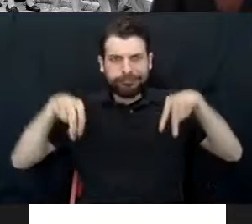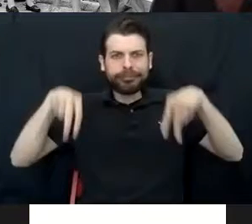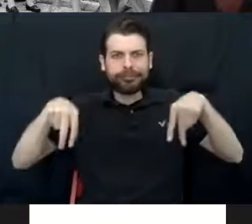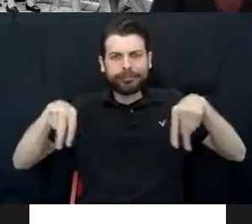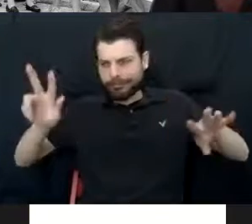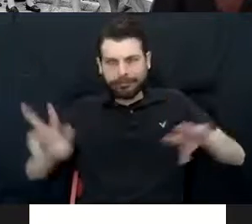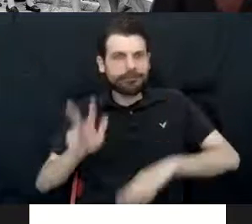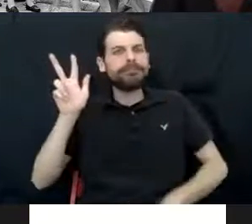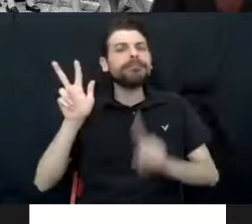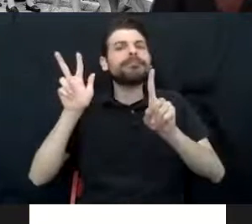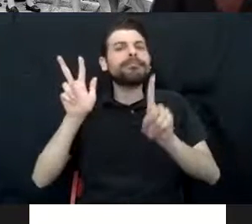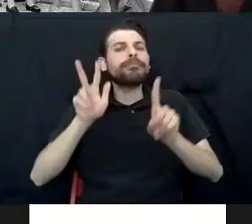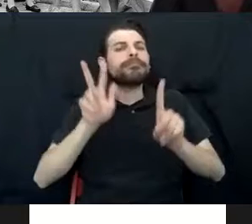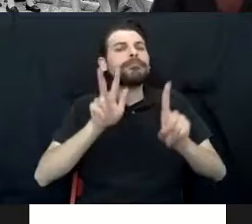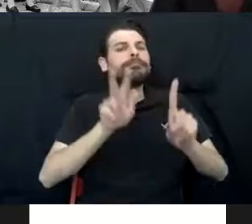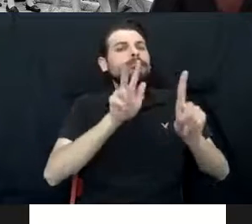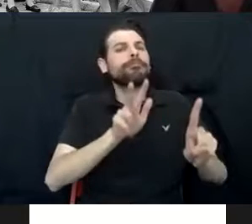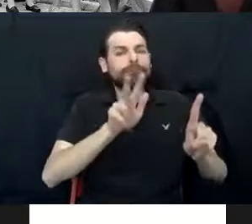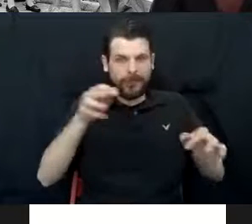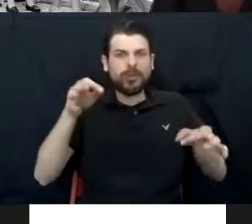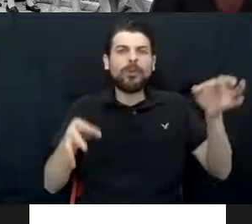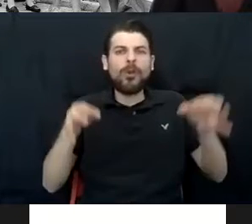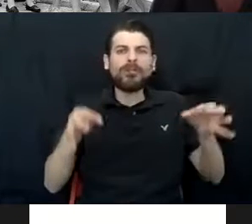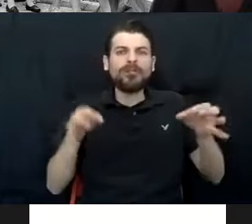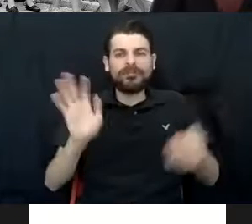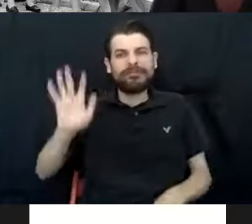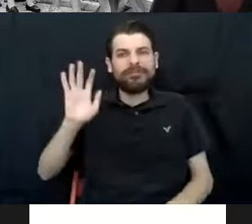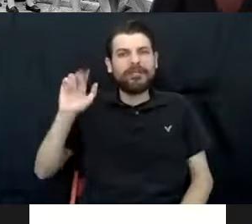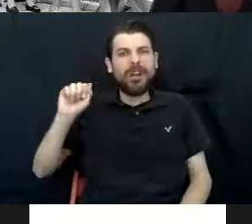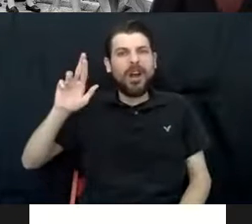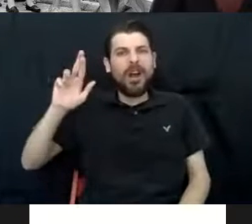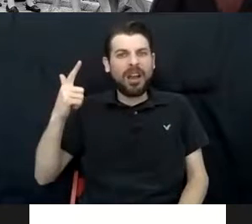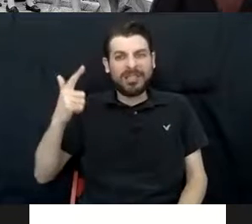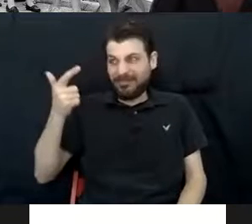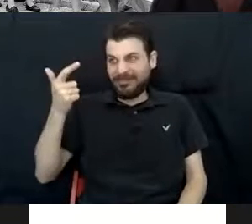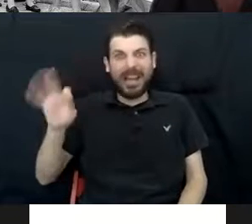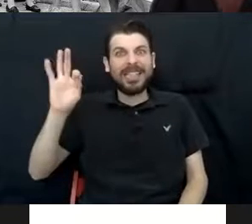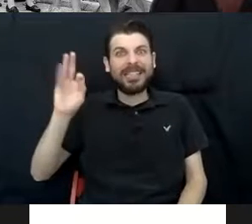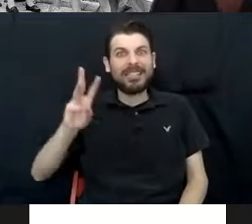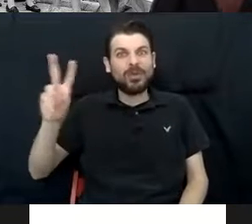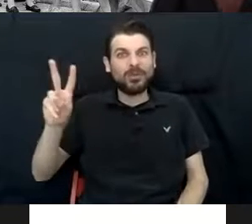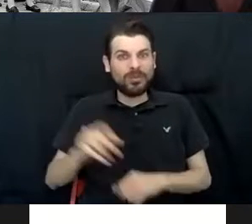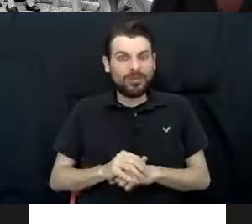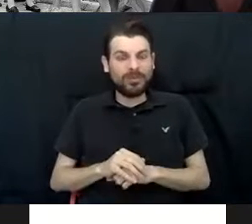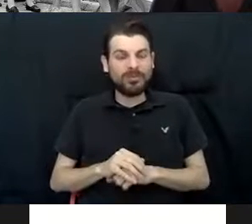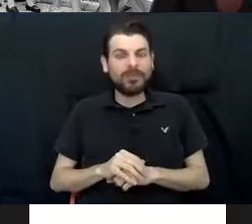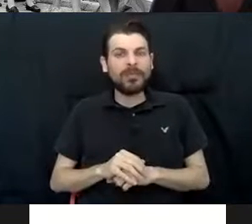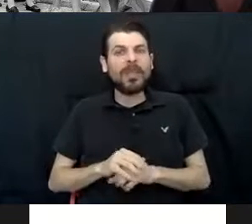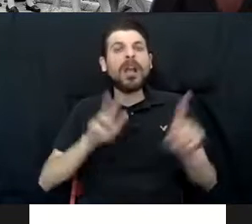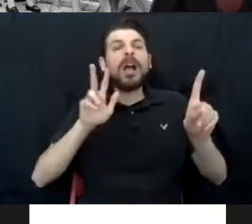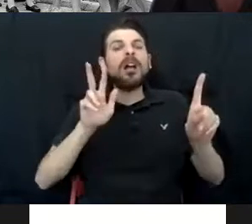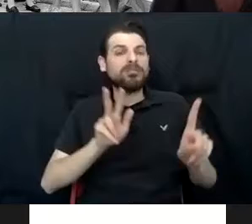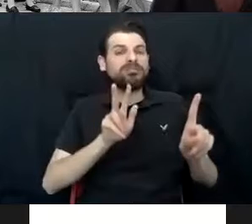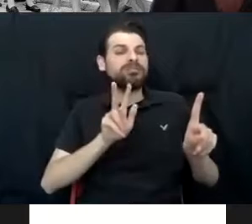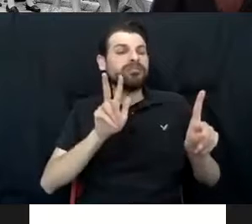hot August day in 1962. He stopped behind them, watching the pride